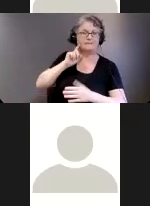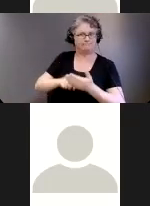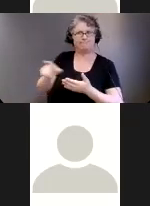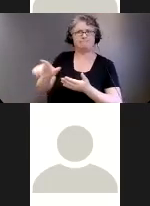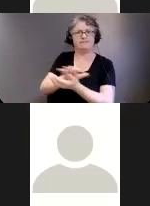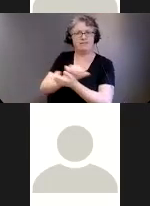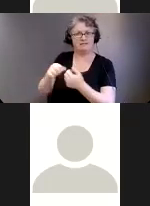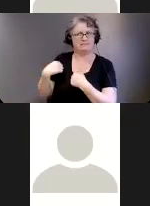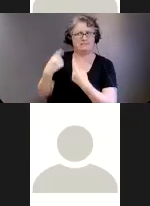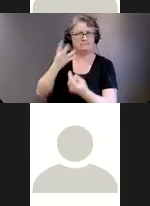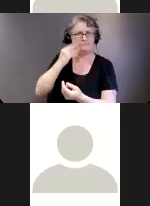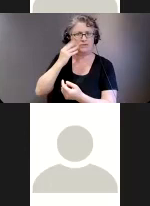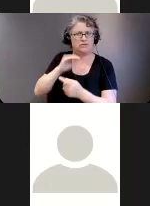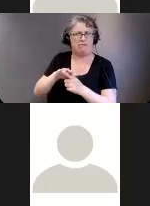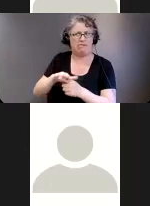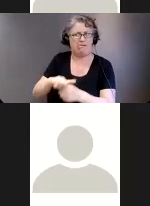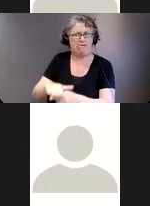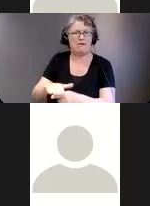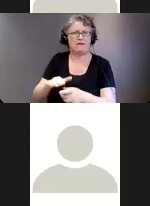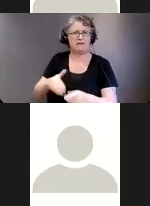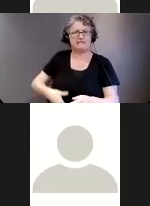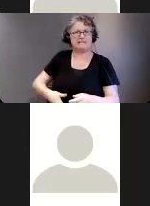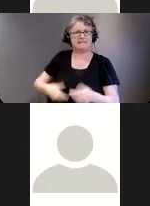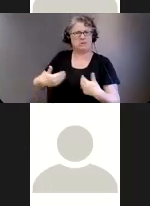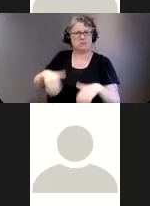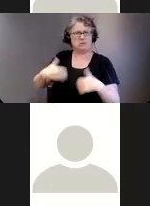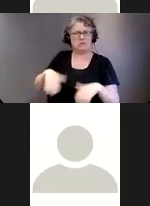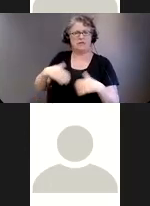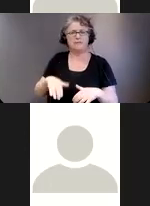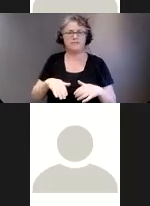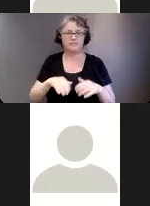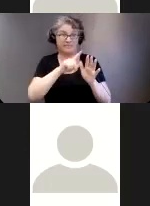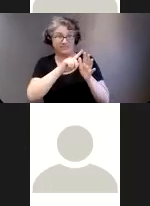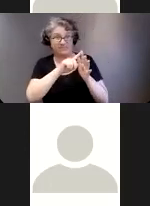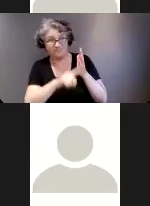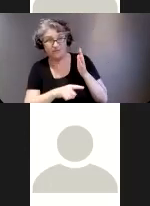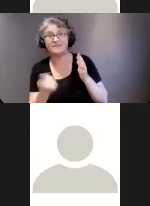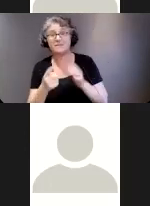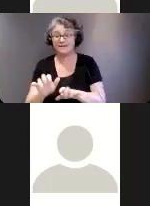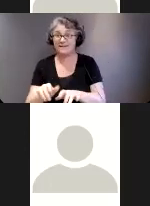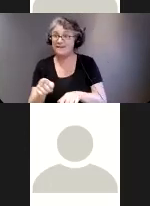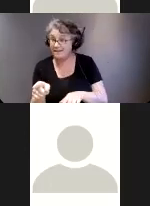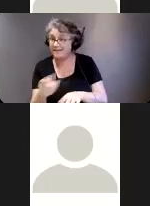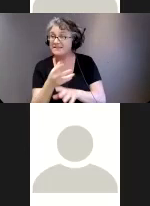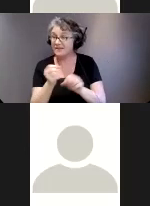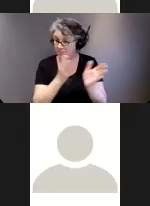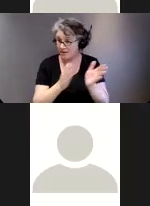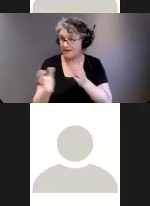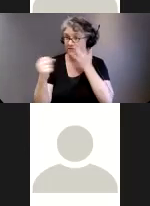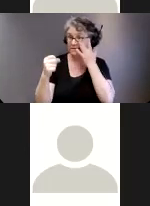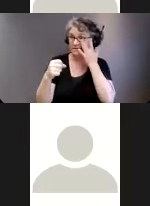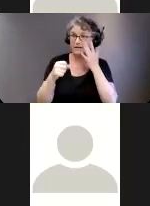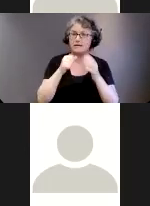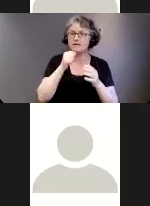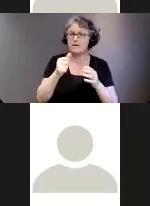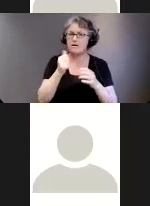actual concrete pieces of the service that we provide. Somebody's noting safety plan, but not over